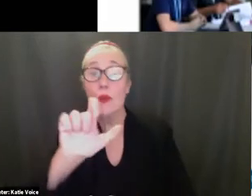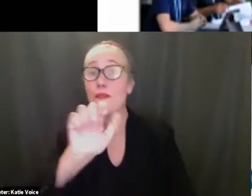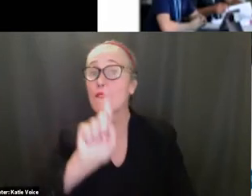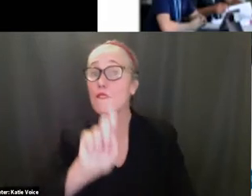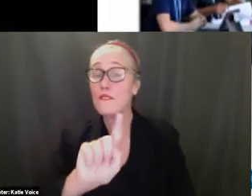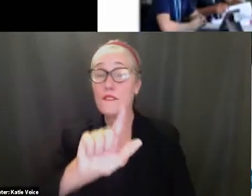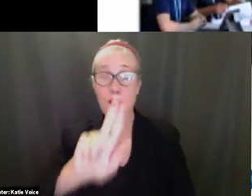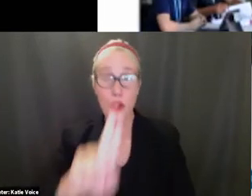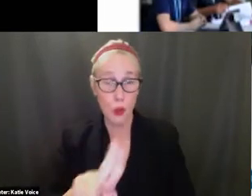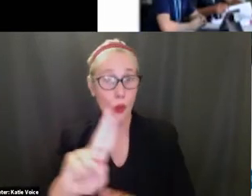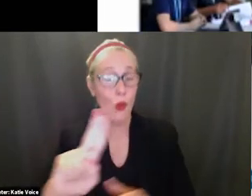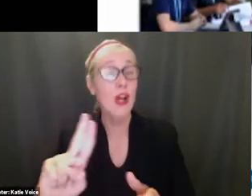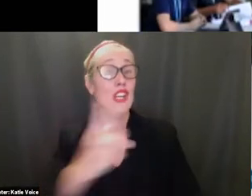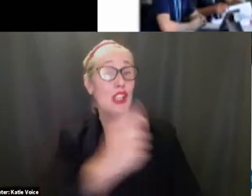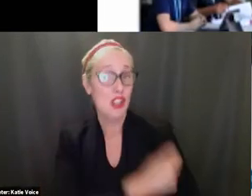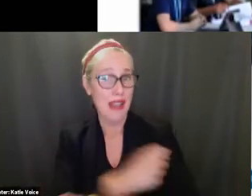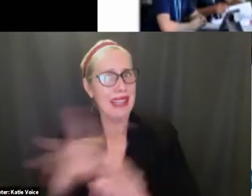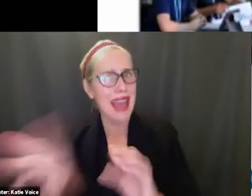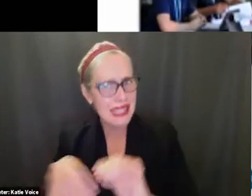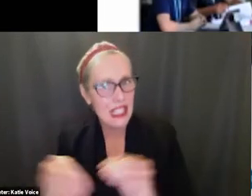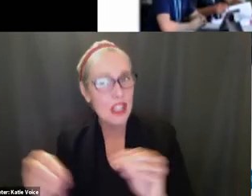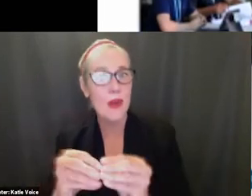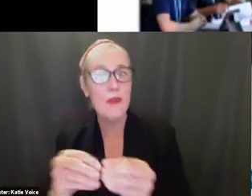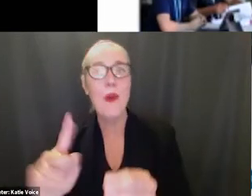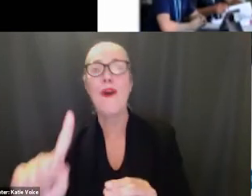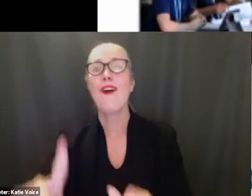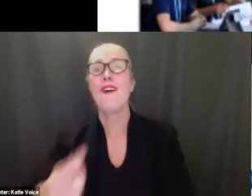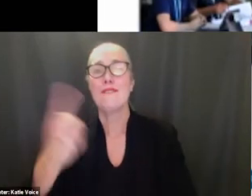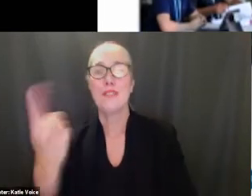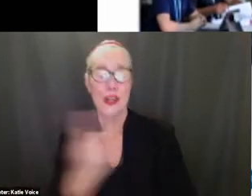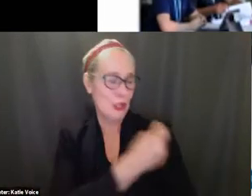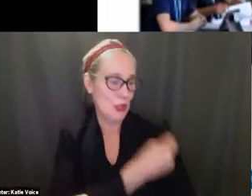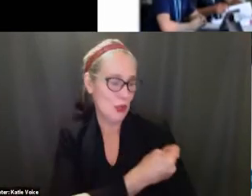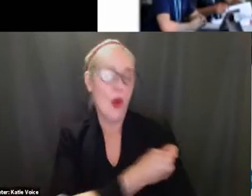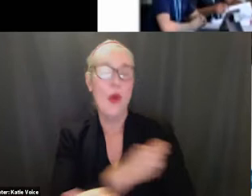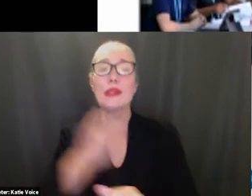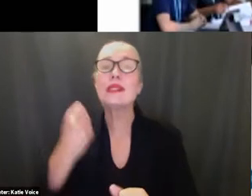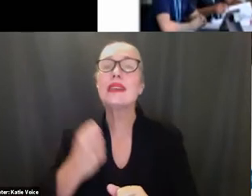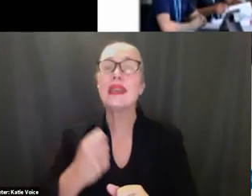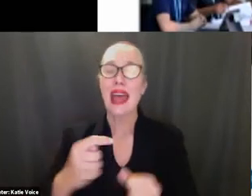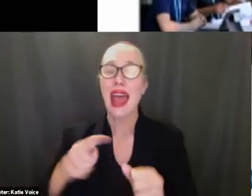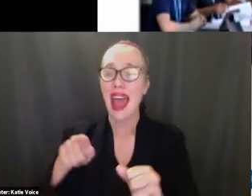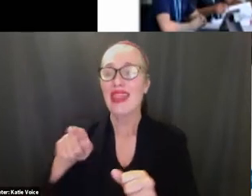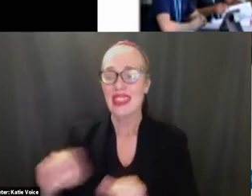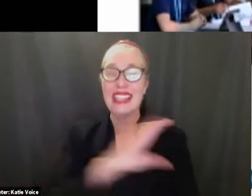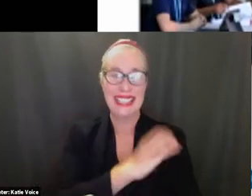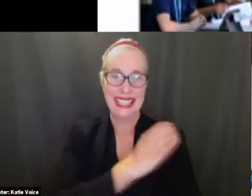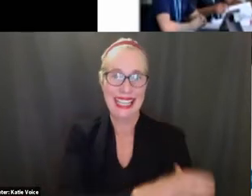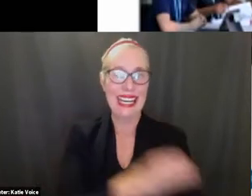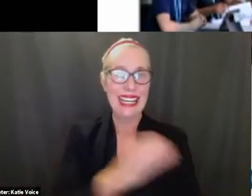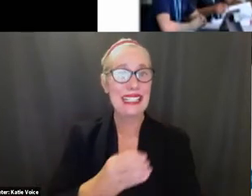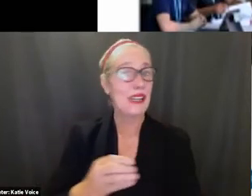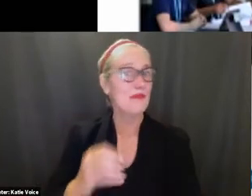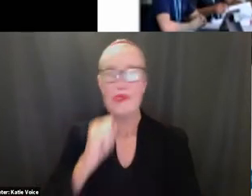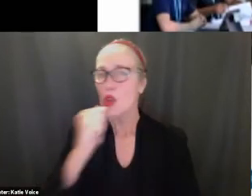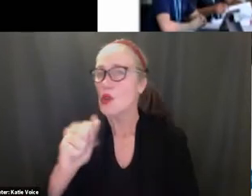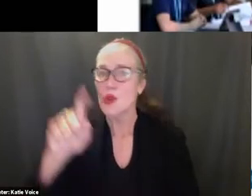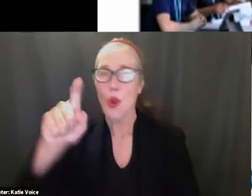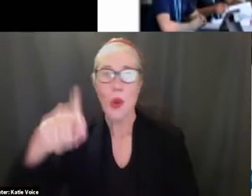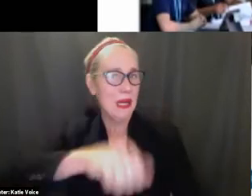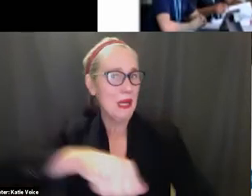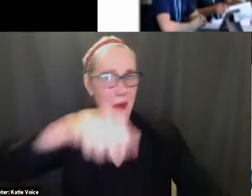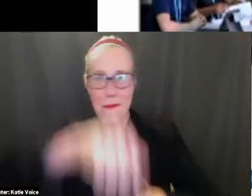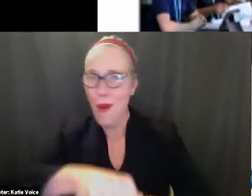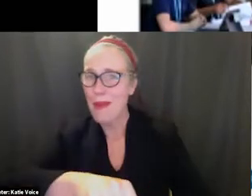additional first dose shots for people who would like to have those at these clinics reminder that you don't need an appointment and